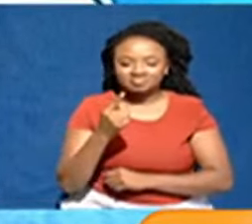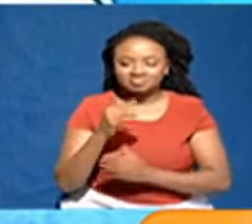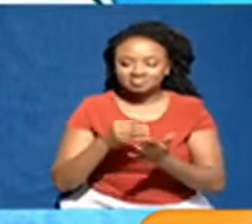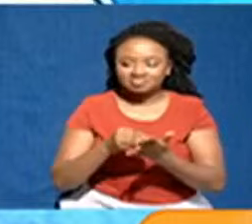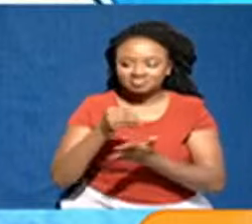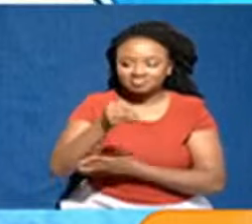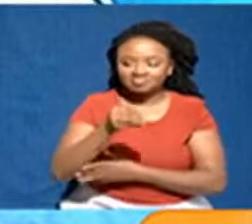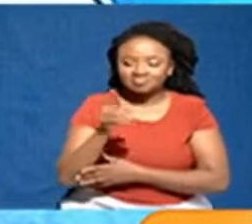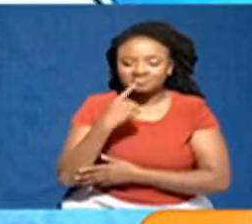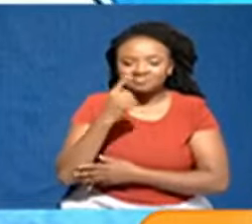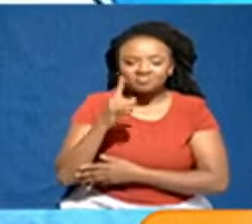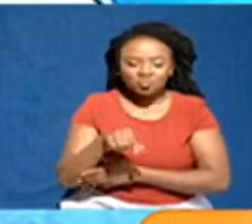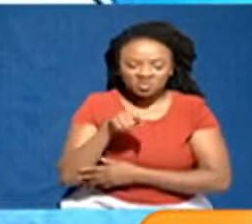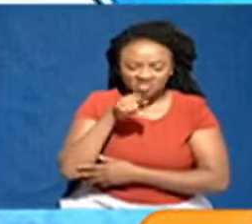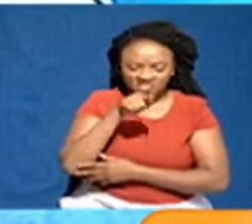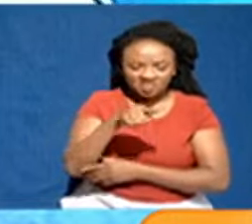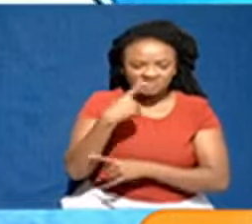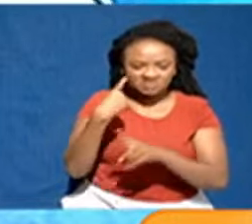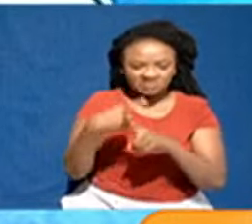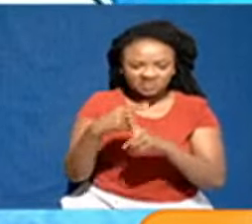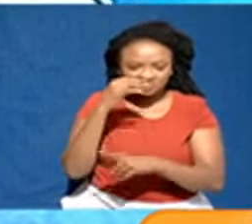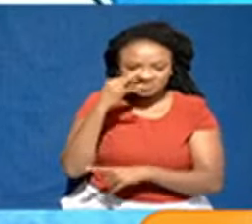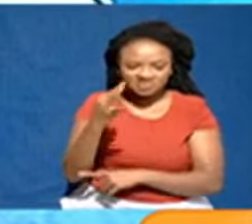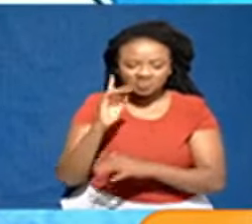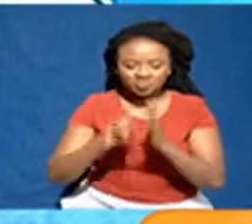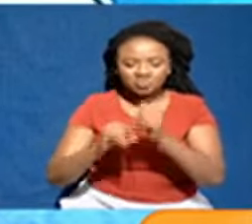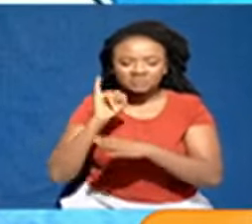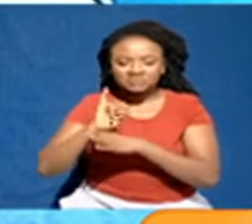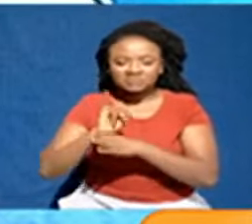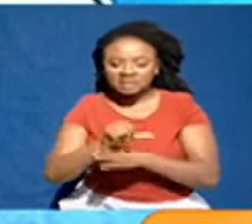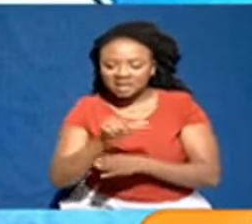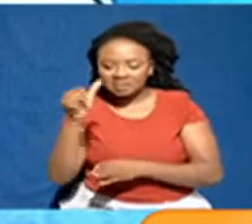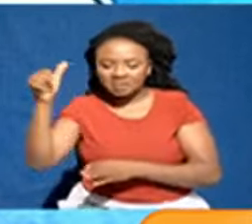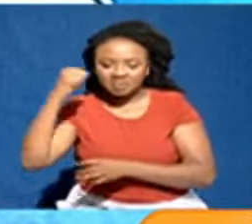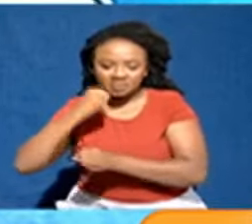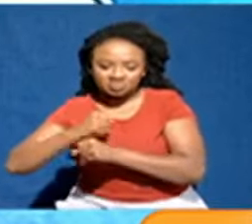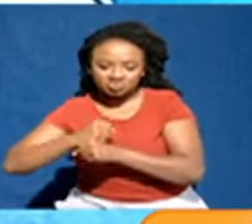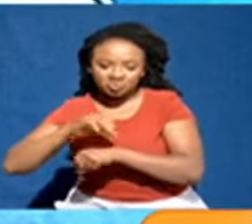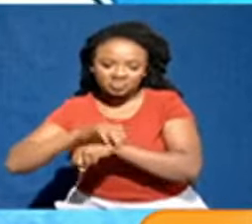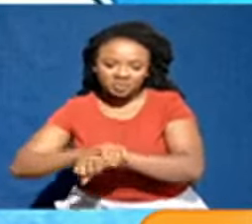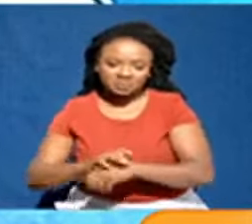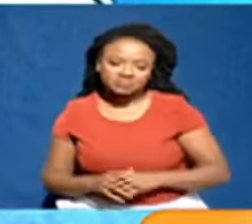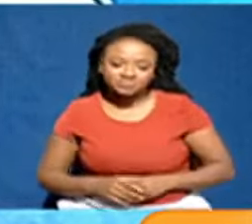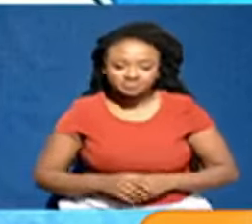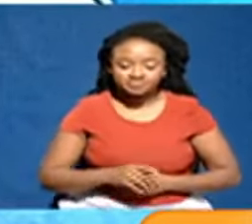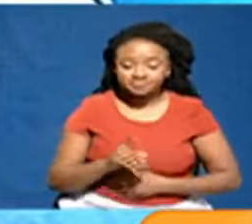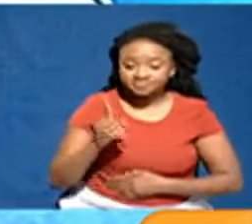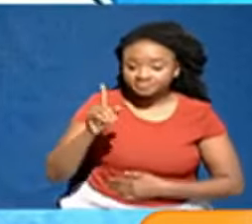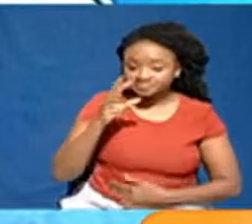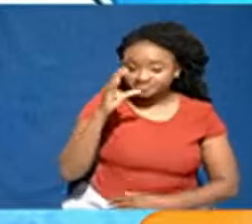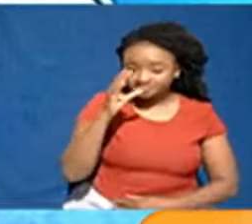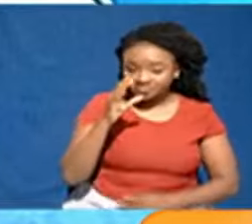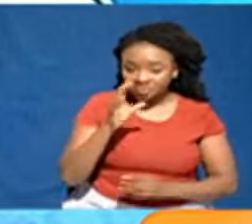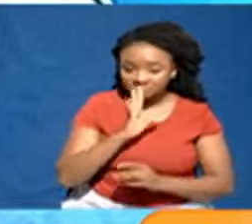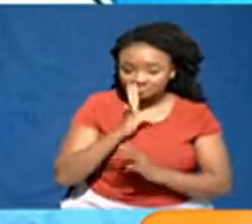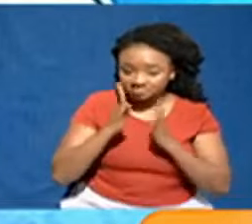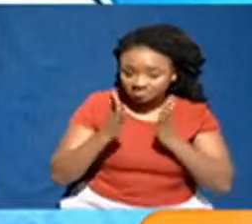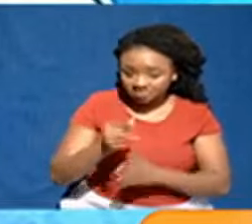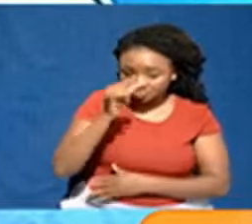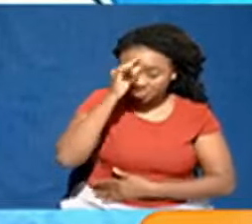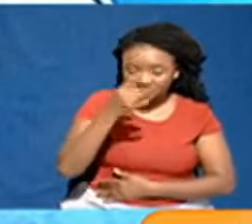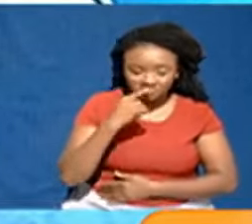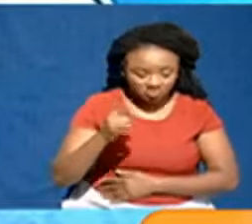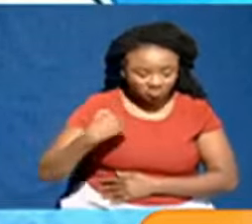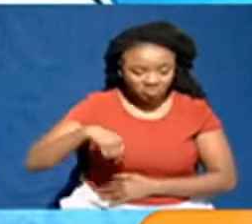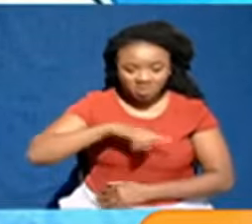says is almost three times what interns in other professions get. Mwaura says the government cannot afford to